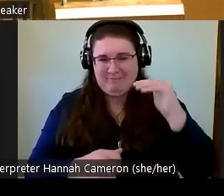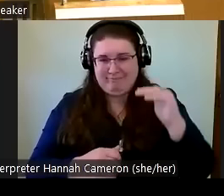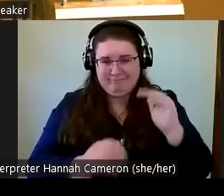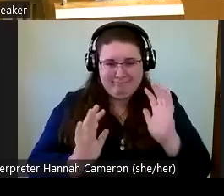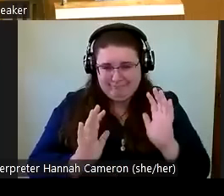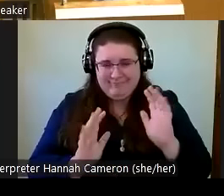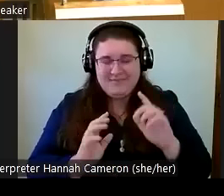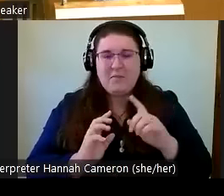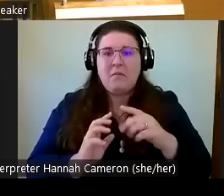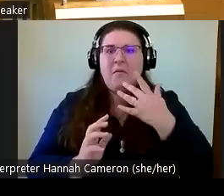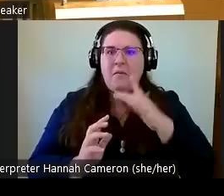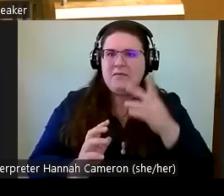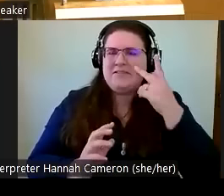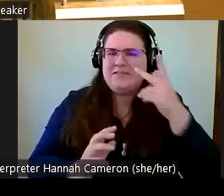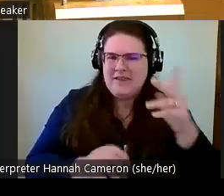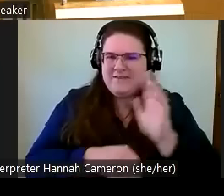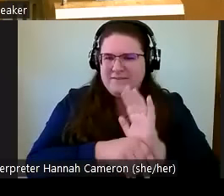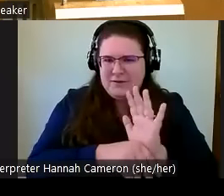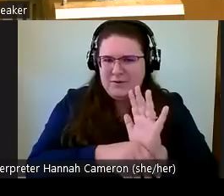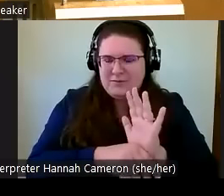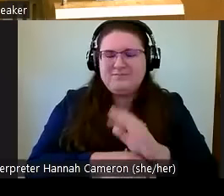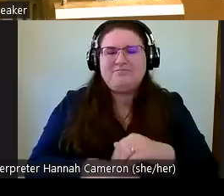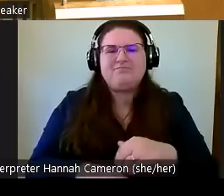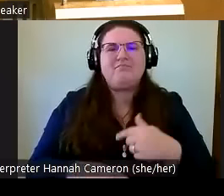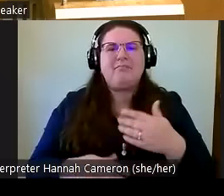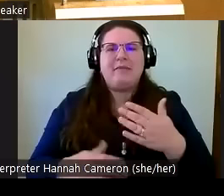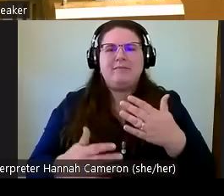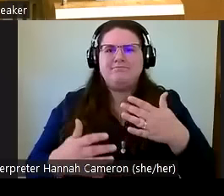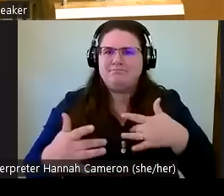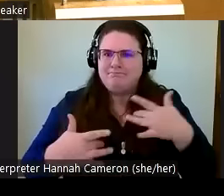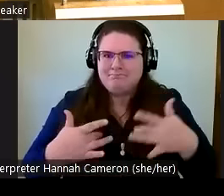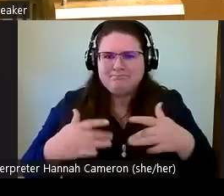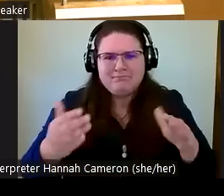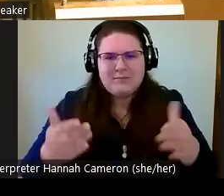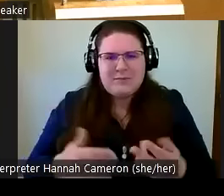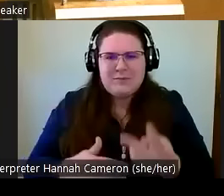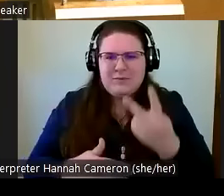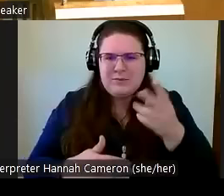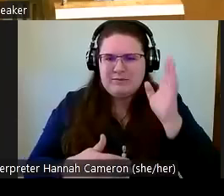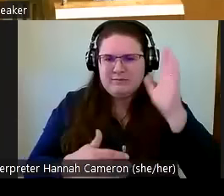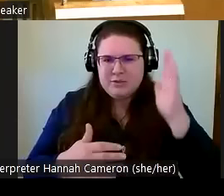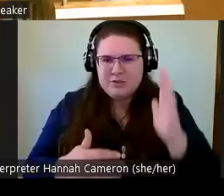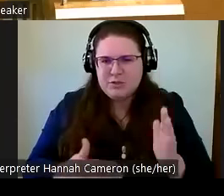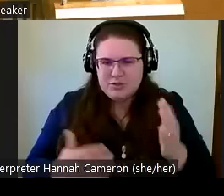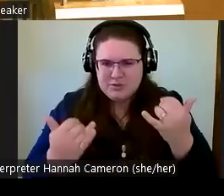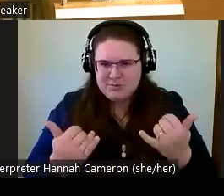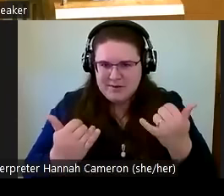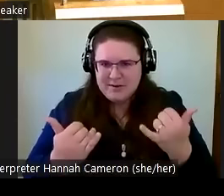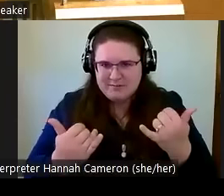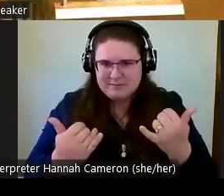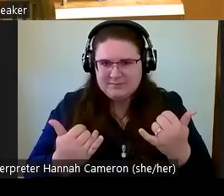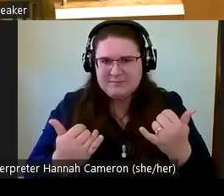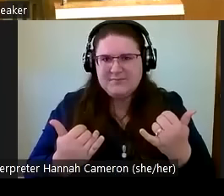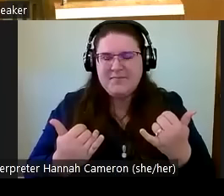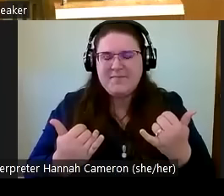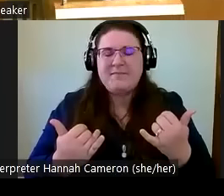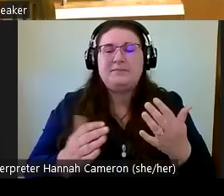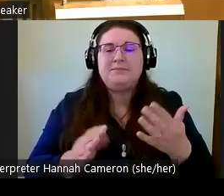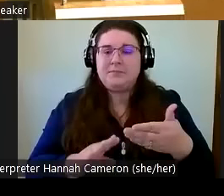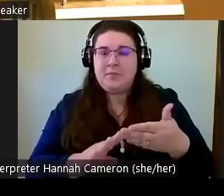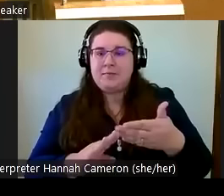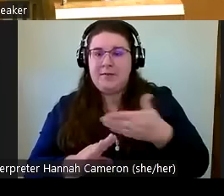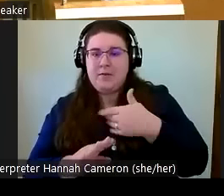do have the distinct pleasure of introducing our two speakers for today. Before I do so, hello. Before I do so,